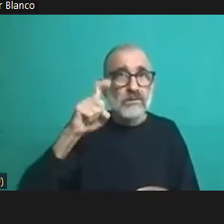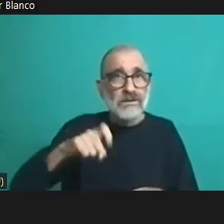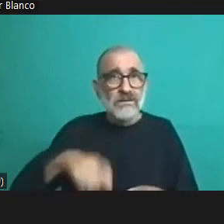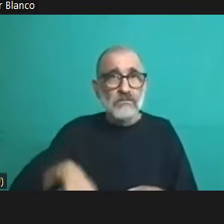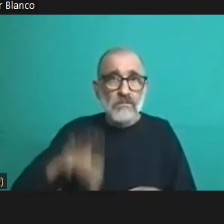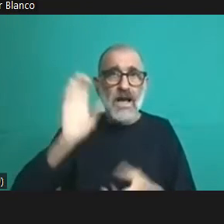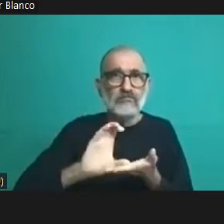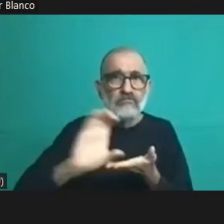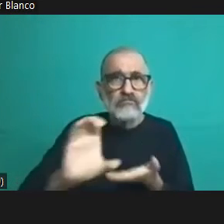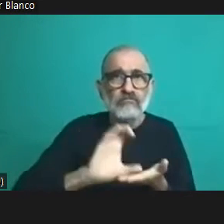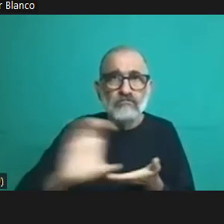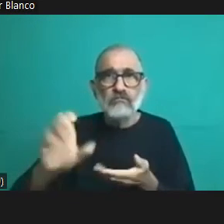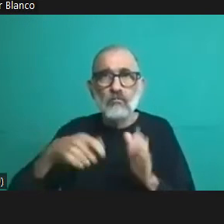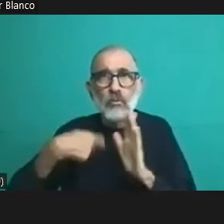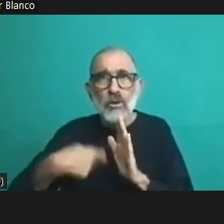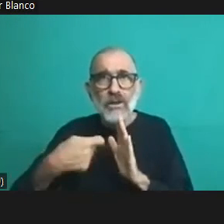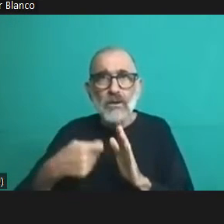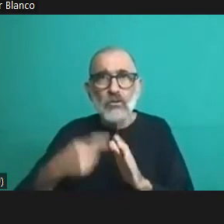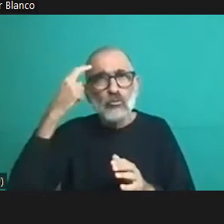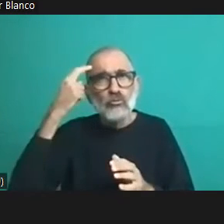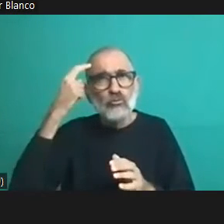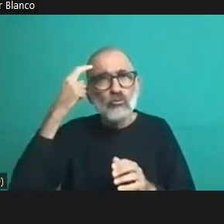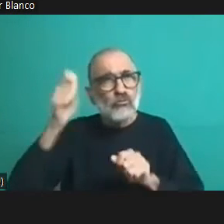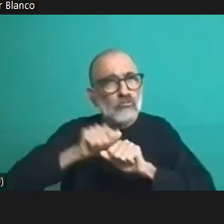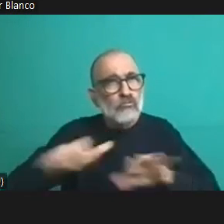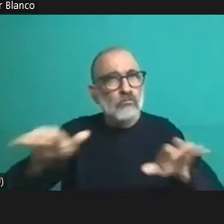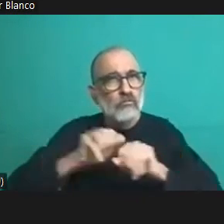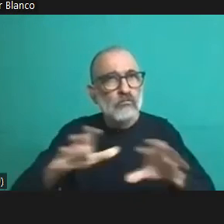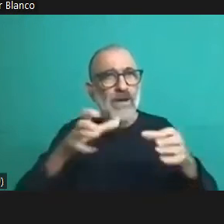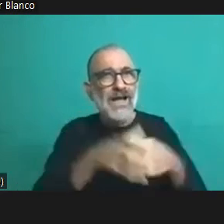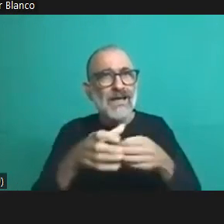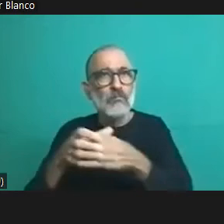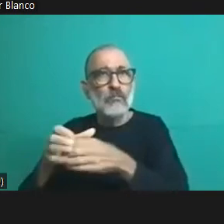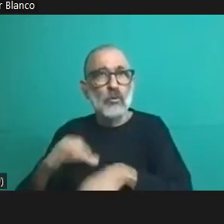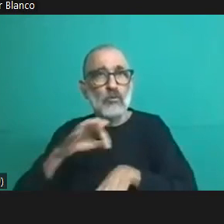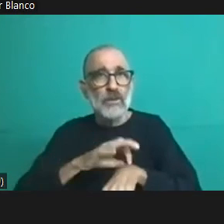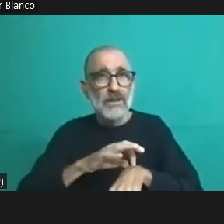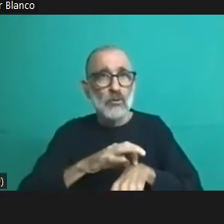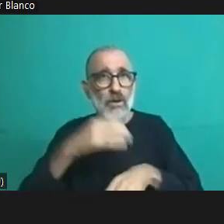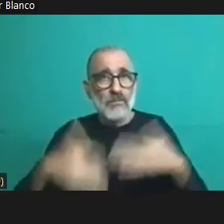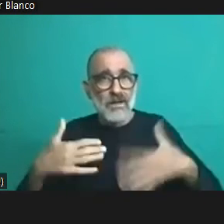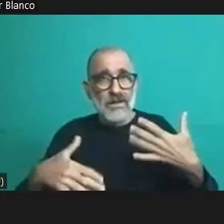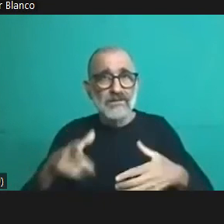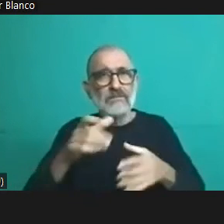just a good idea, it is got to be a mandatory approved